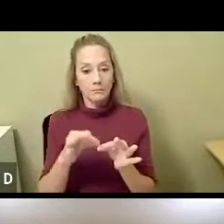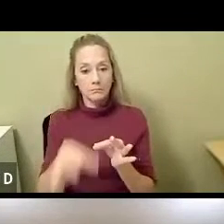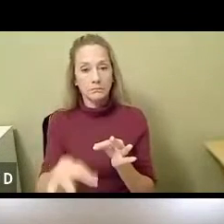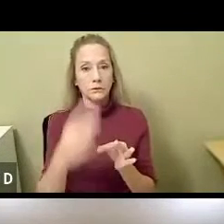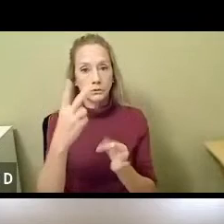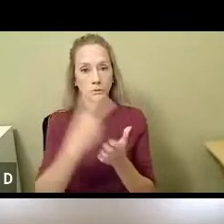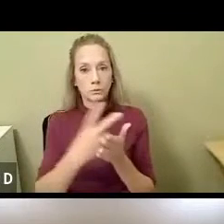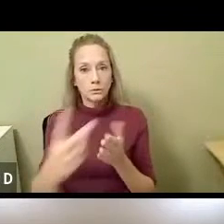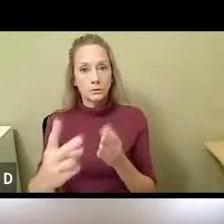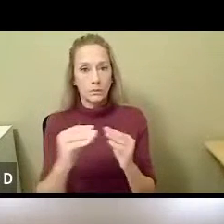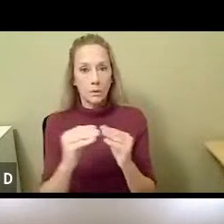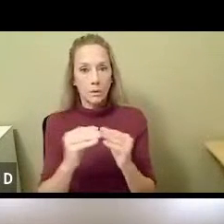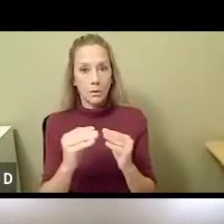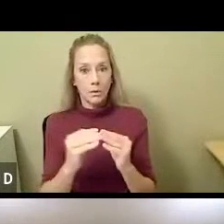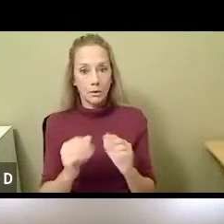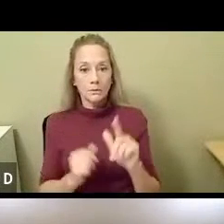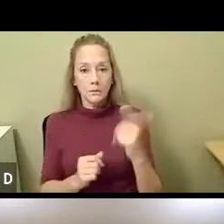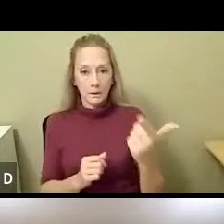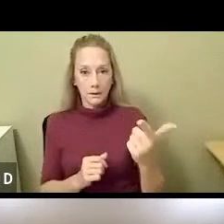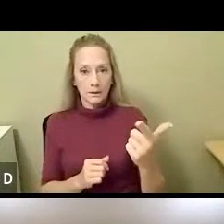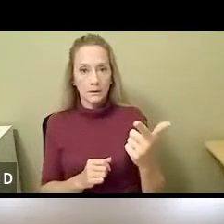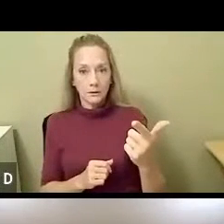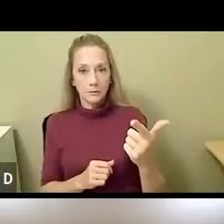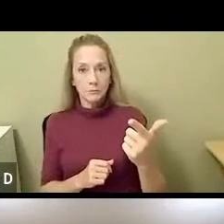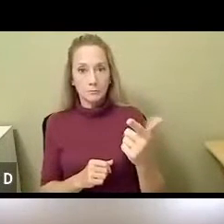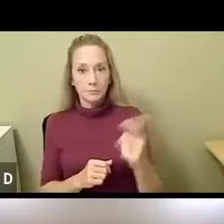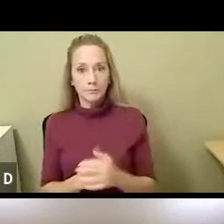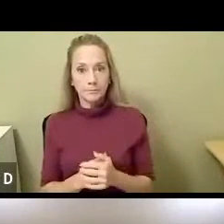second? I second.